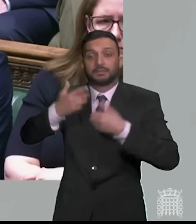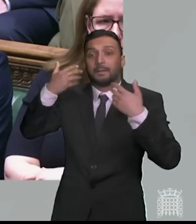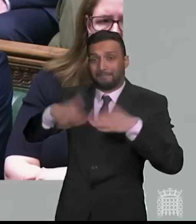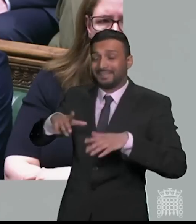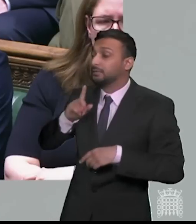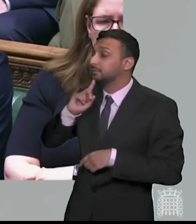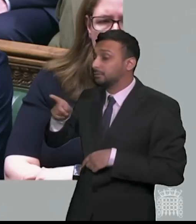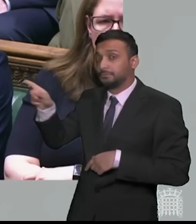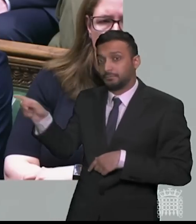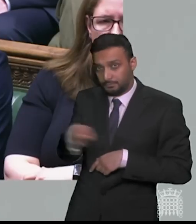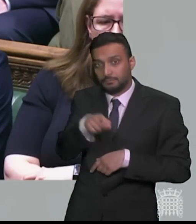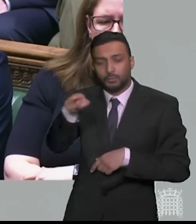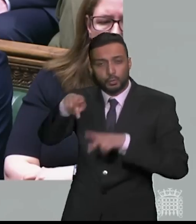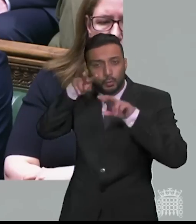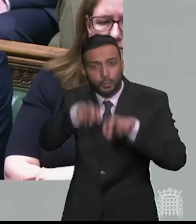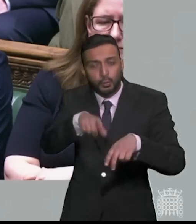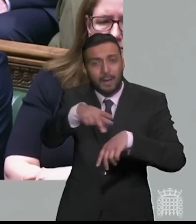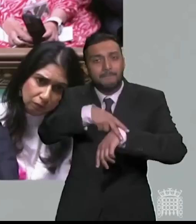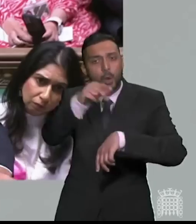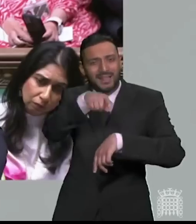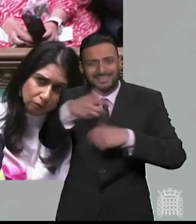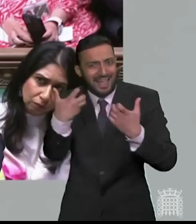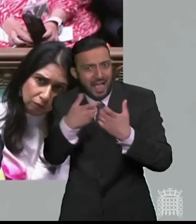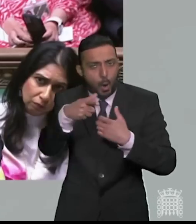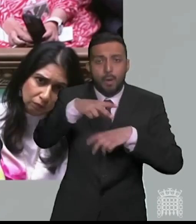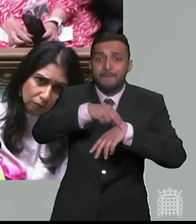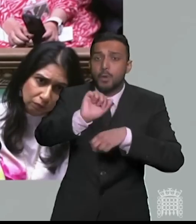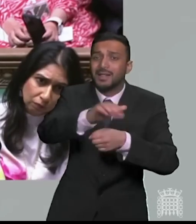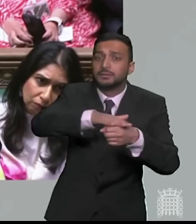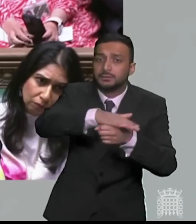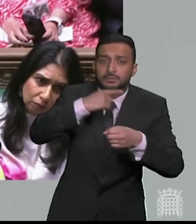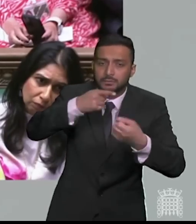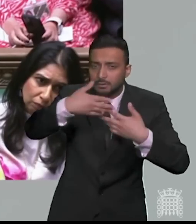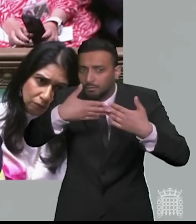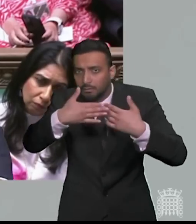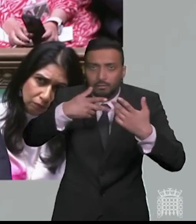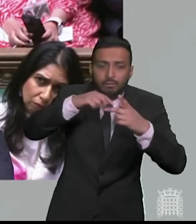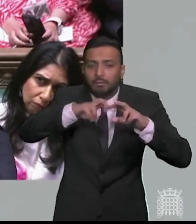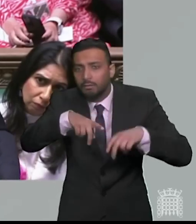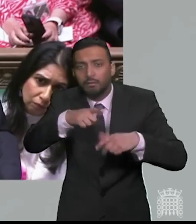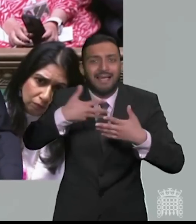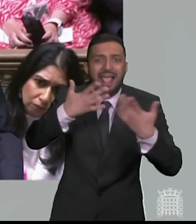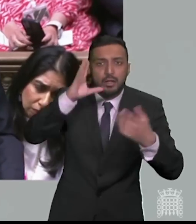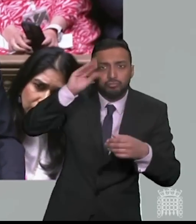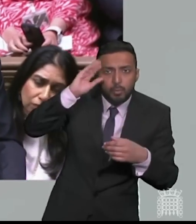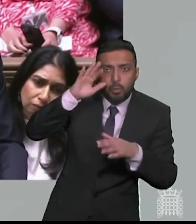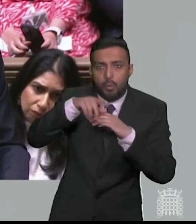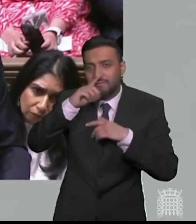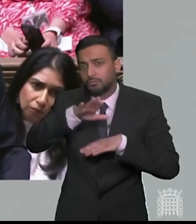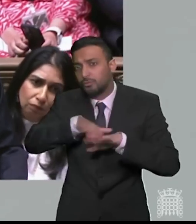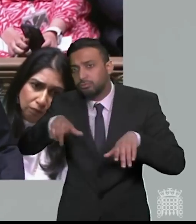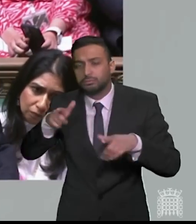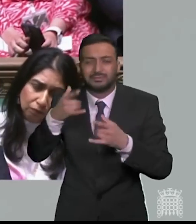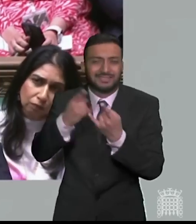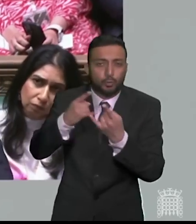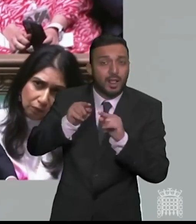current policing practice in response to group-based sexual exploitation of children, and the Home Office will not hesitate to act on its